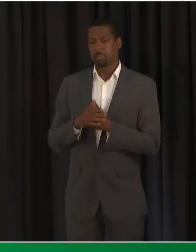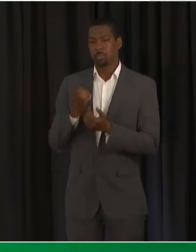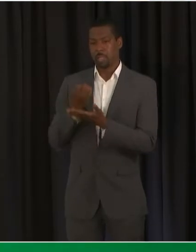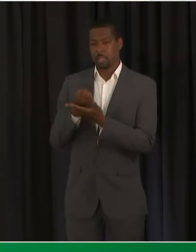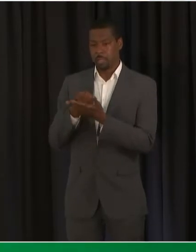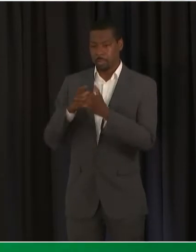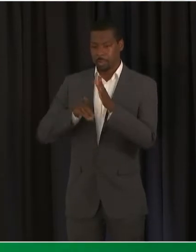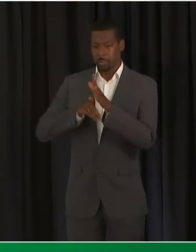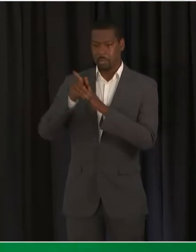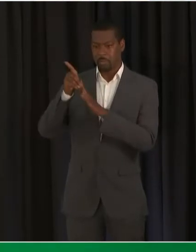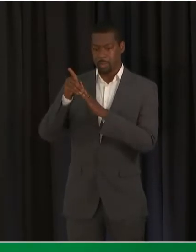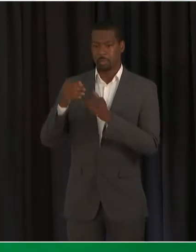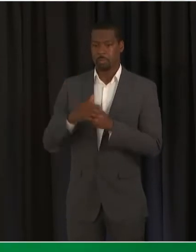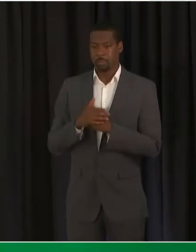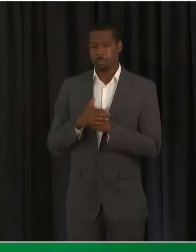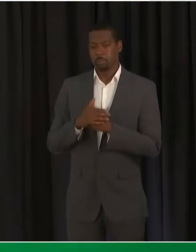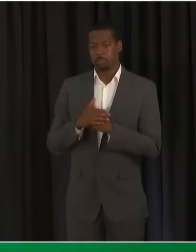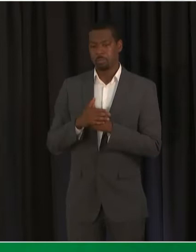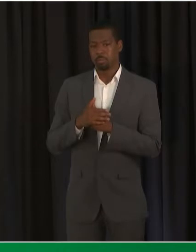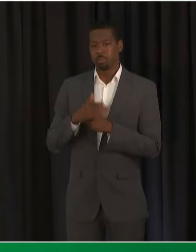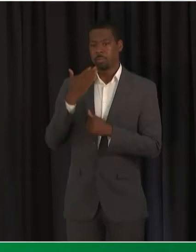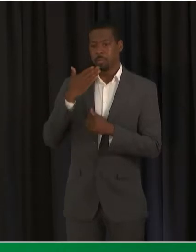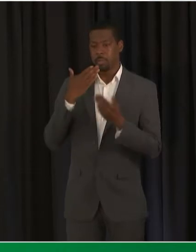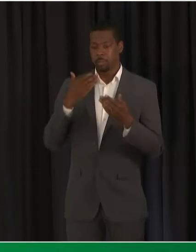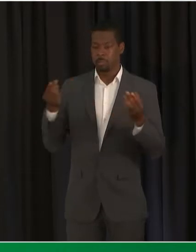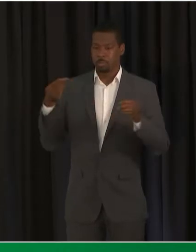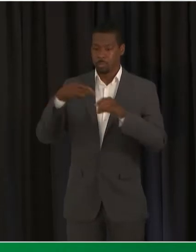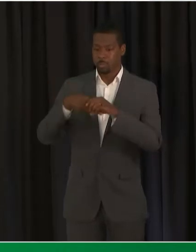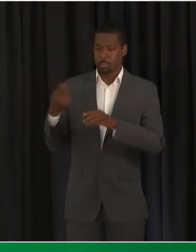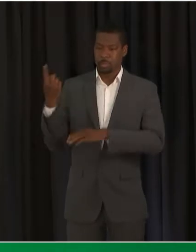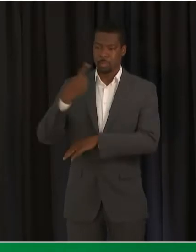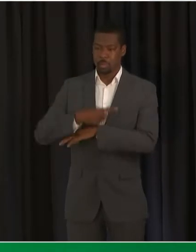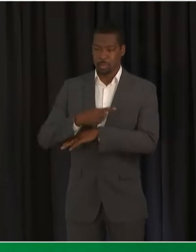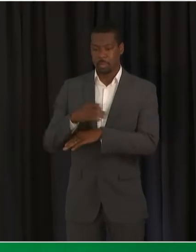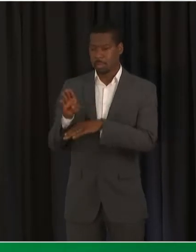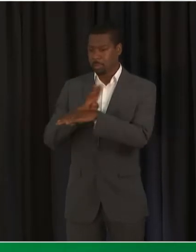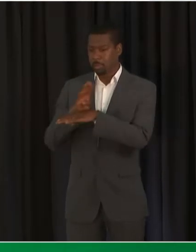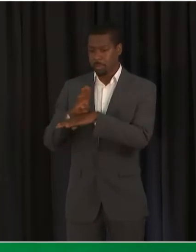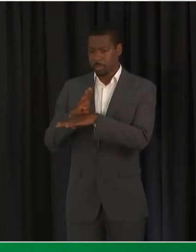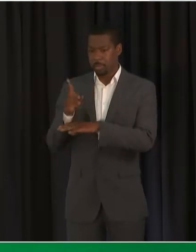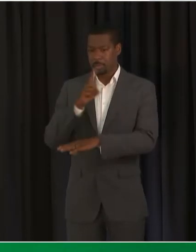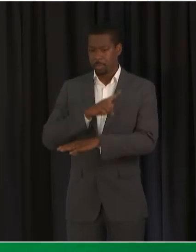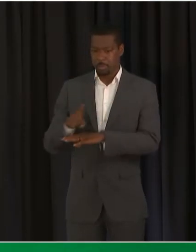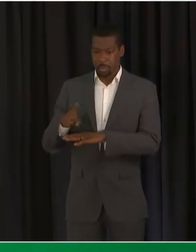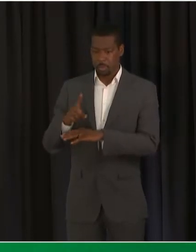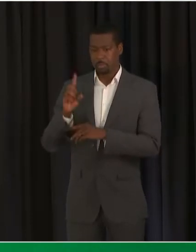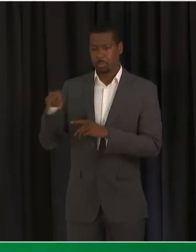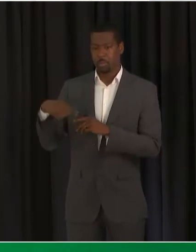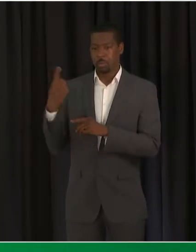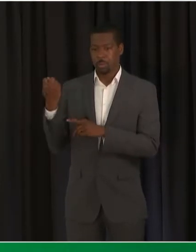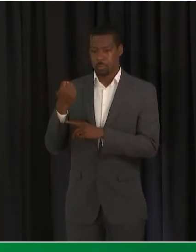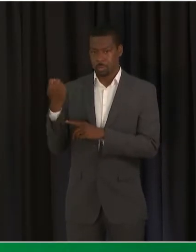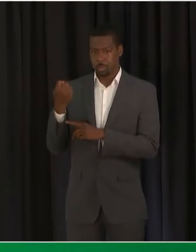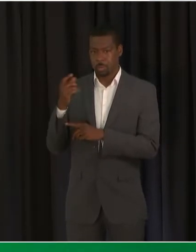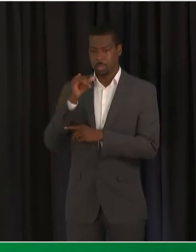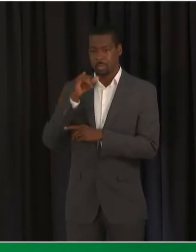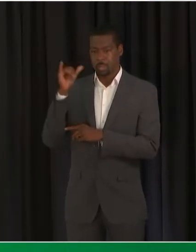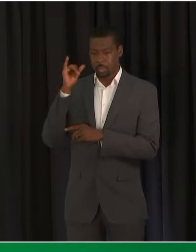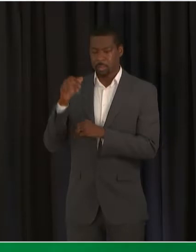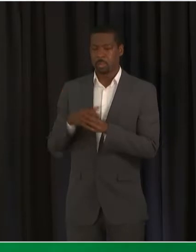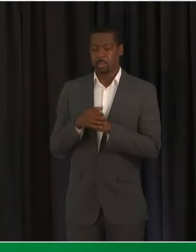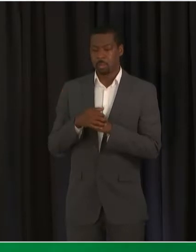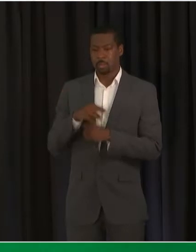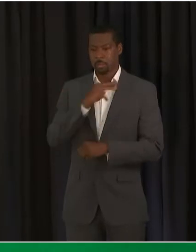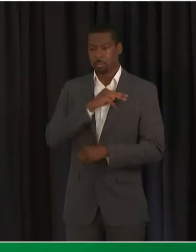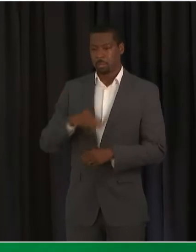on behalf of Mayor Bowser, thanks for joining us today. We have had a very busy week, although it's only Tuesday.